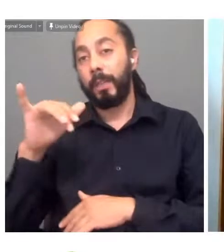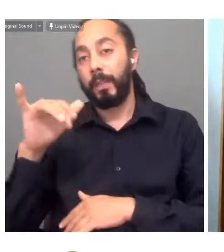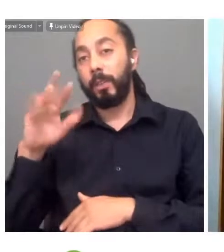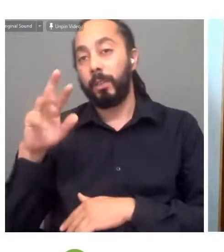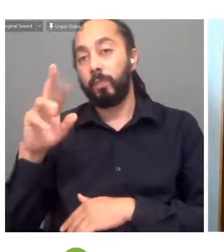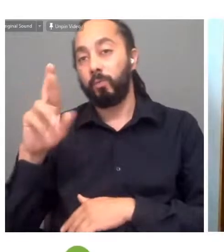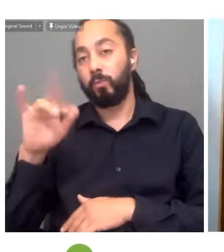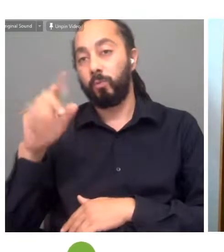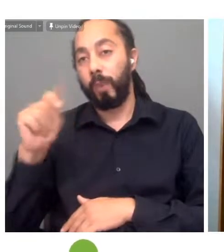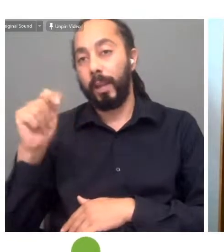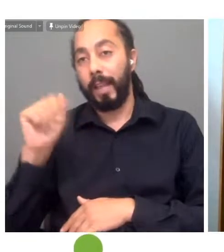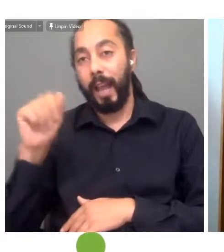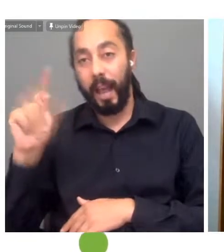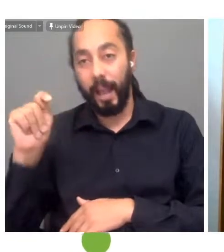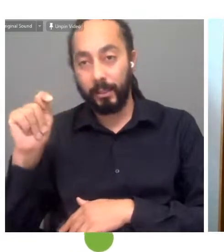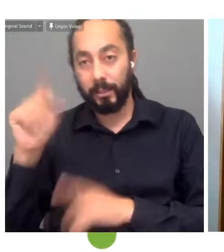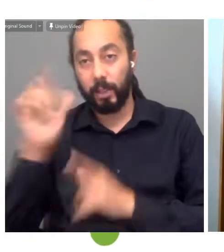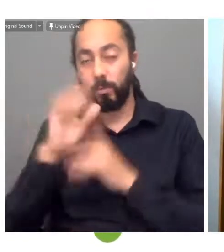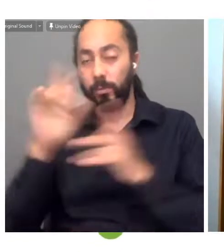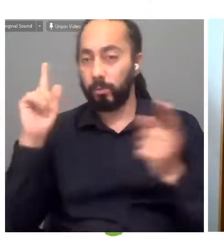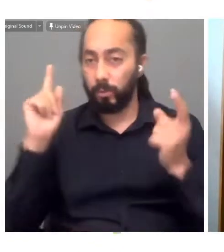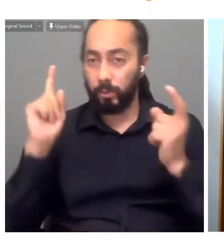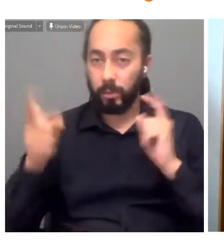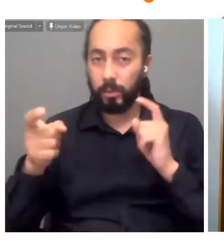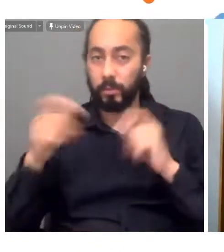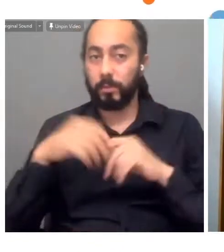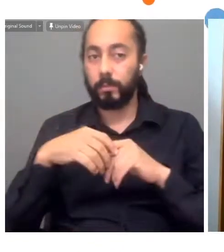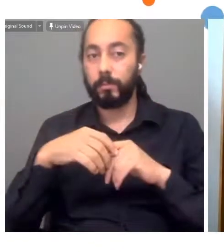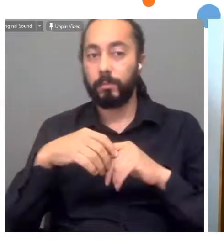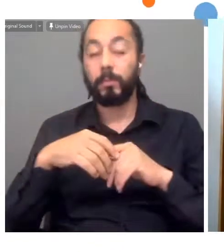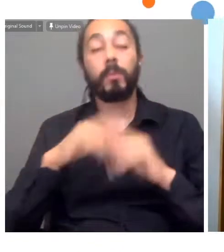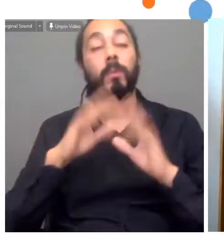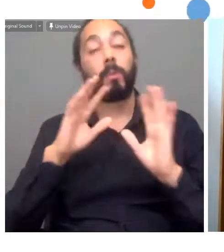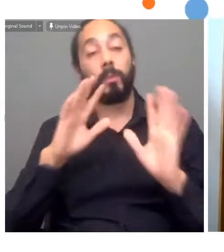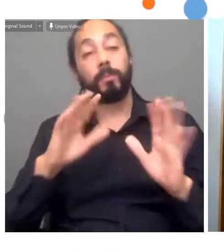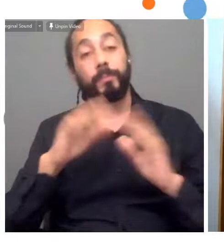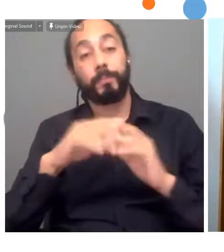In terms of incentive, we will be looking at a whole range of possibilities,